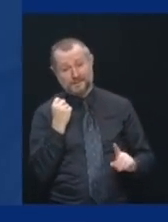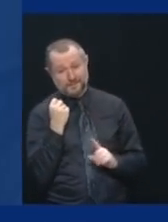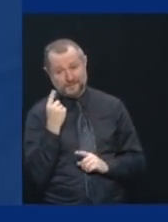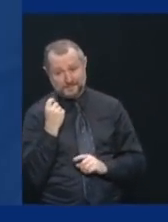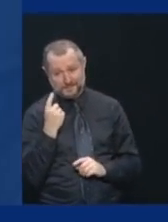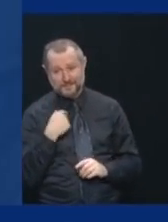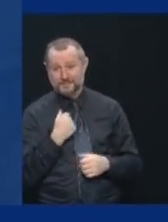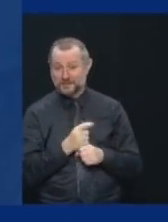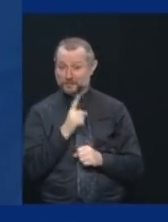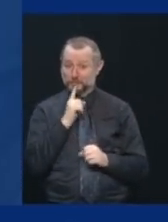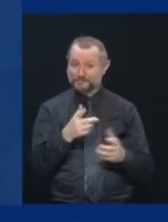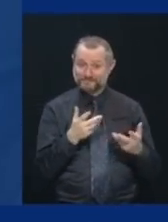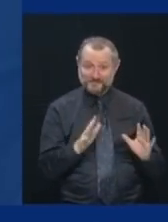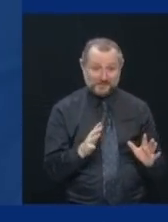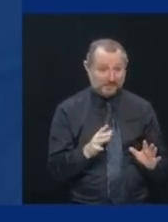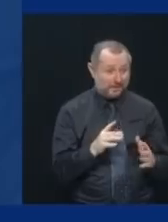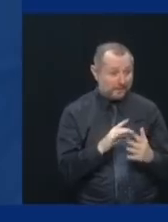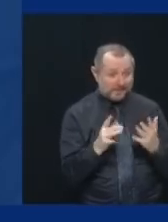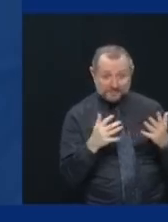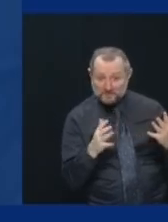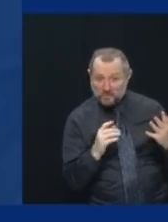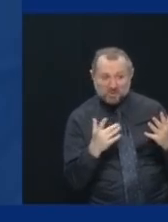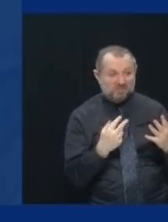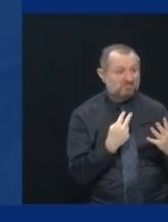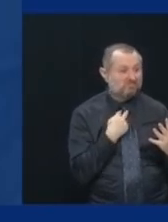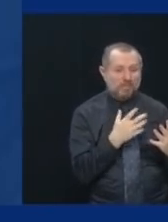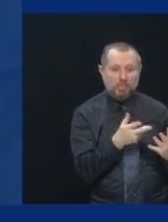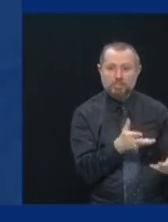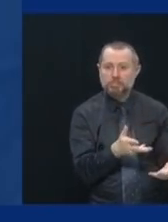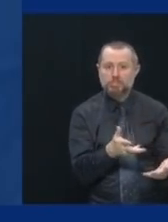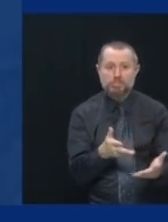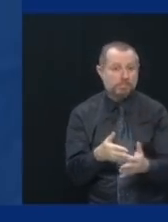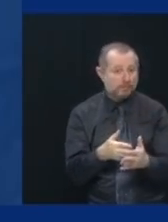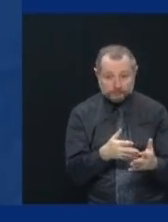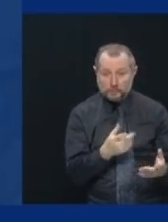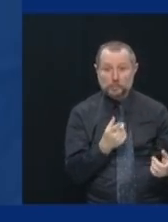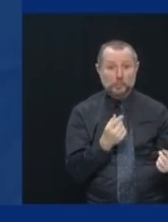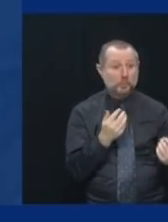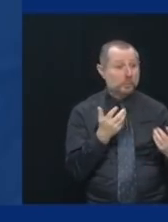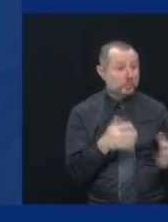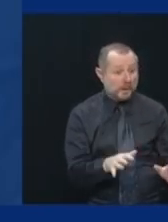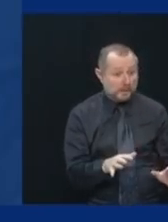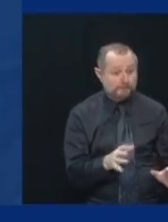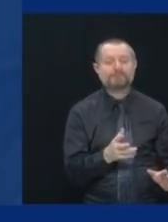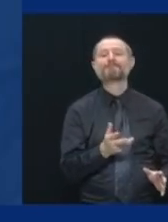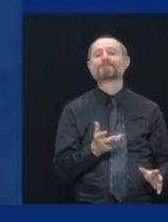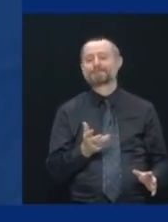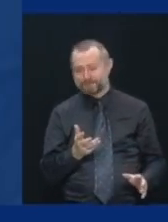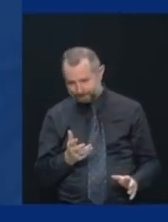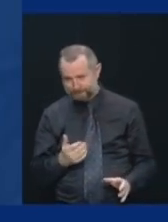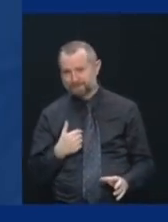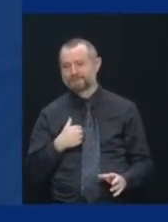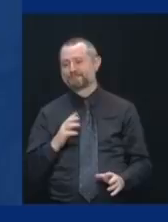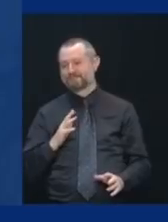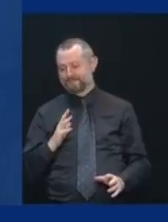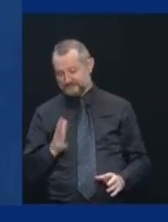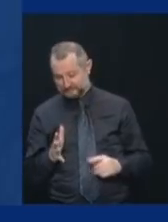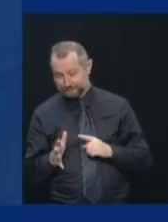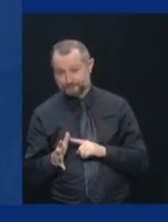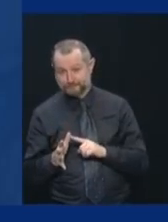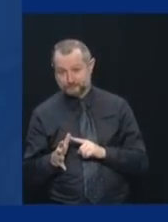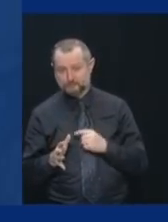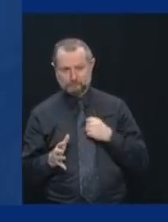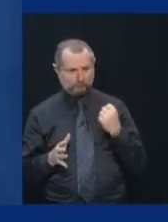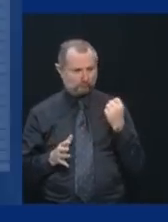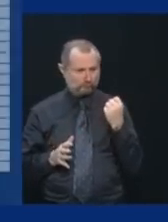the option, every doctor had the option to take that vaccine. If they don't want to take it, at one point, we understand, and we'll